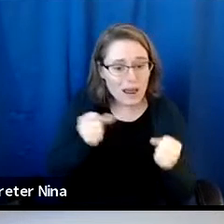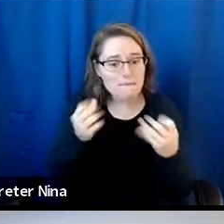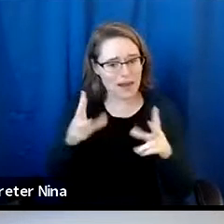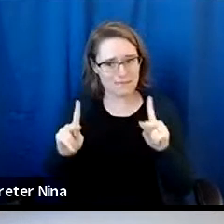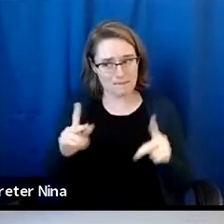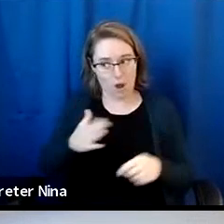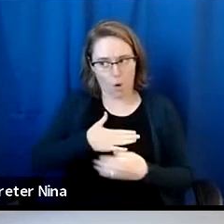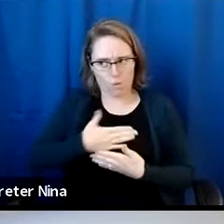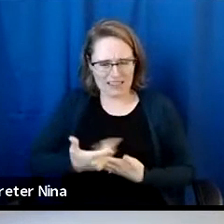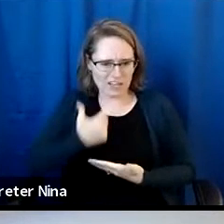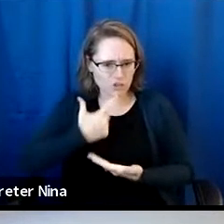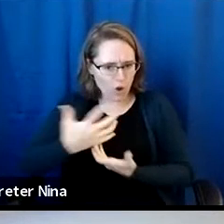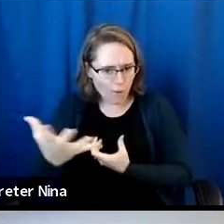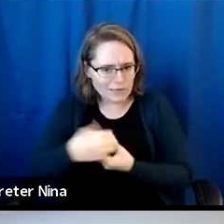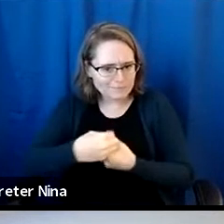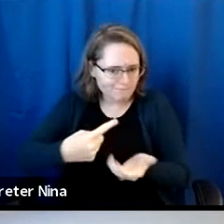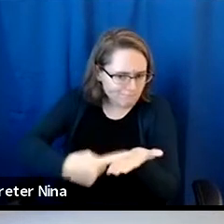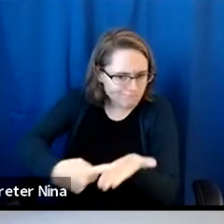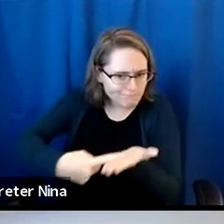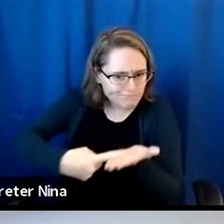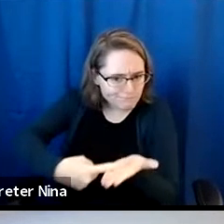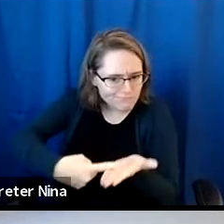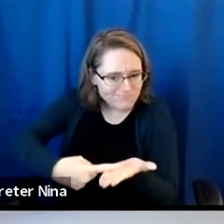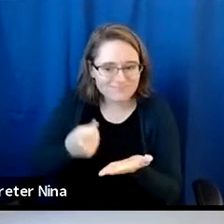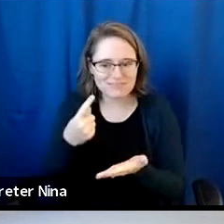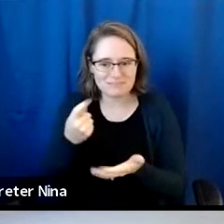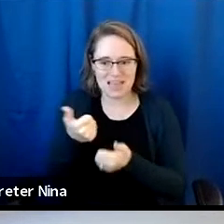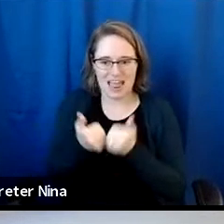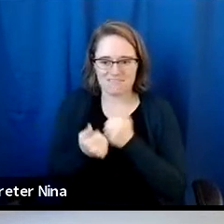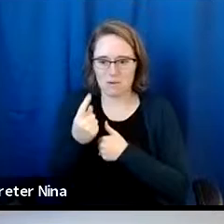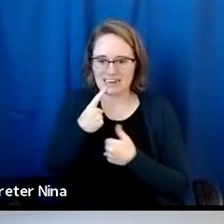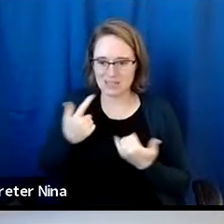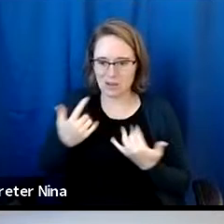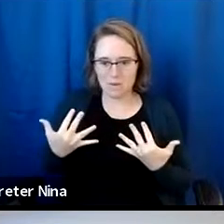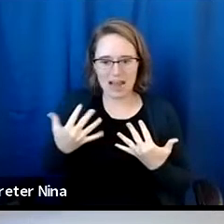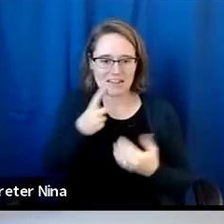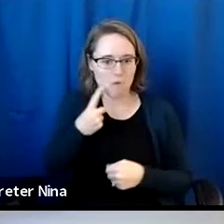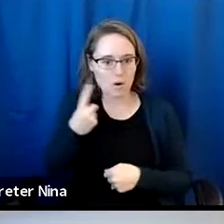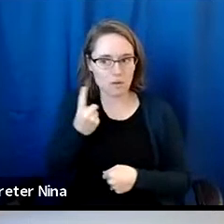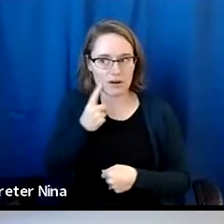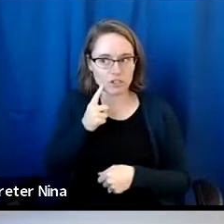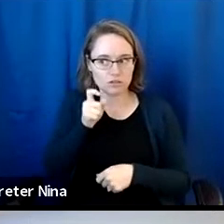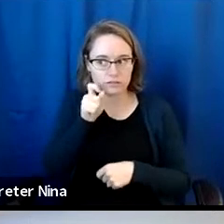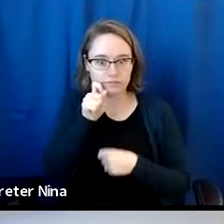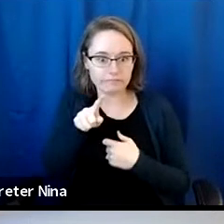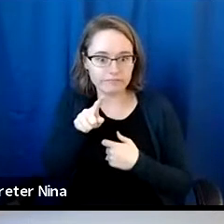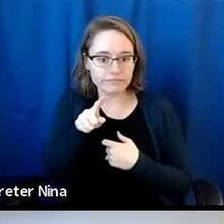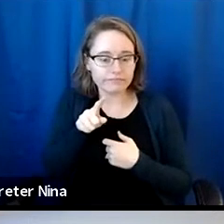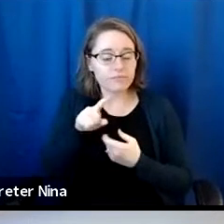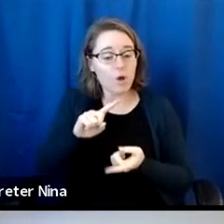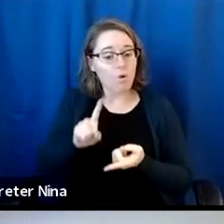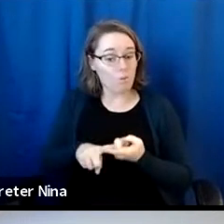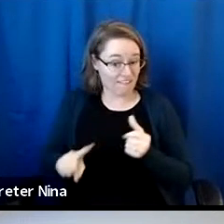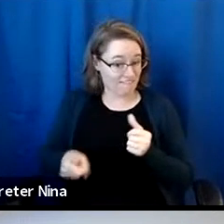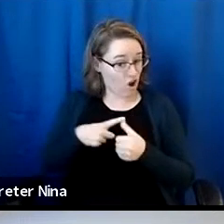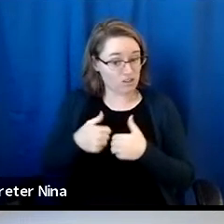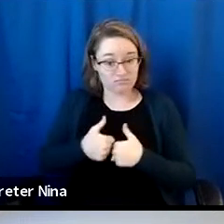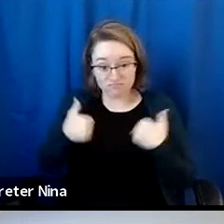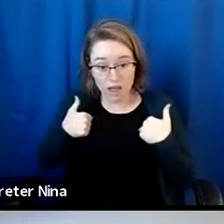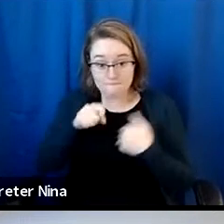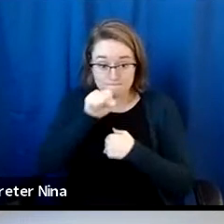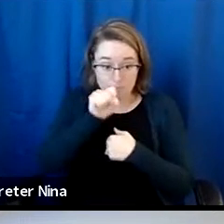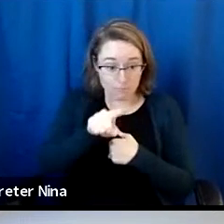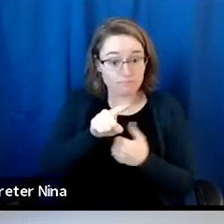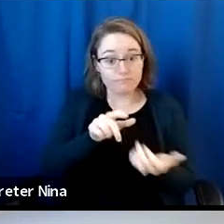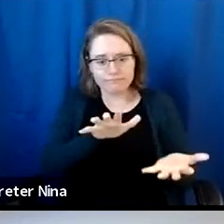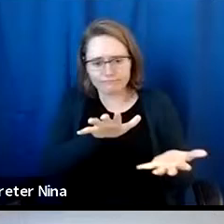to engage in that conversation, but everybody's waiting for somebody to say something. And when you start saying something, watching